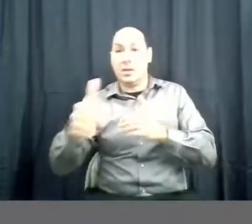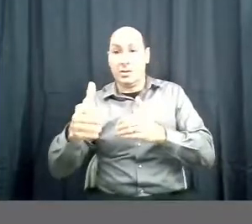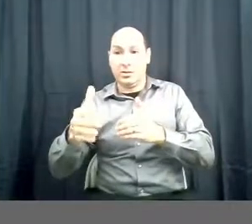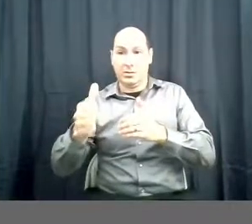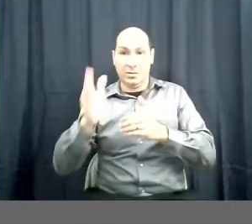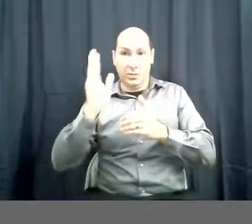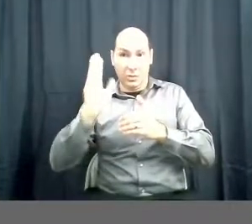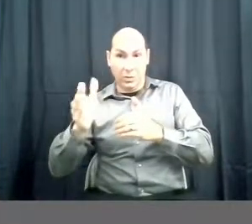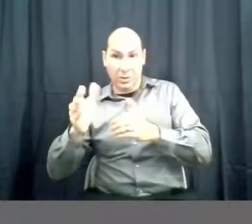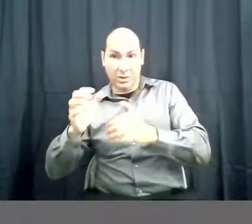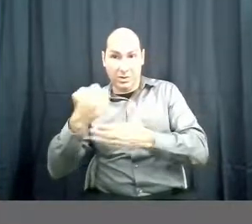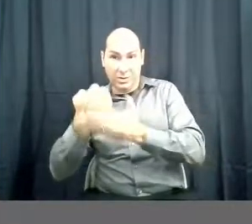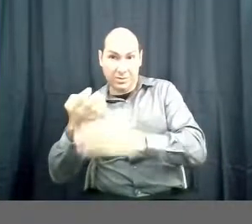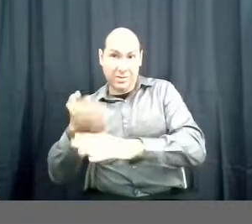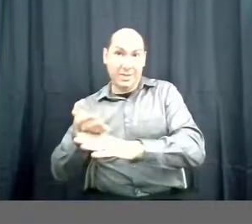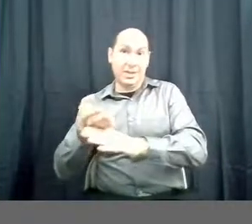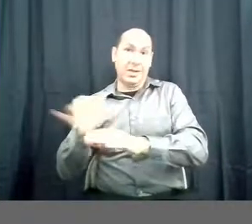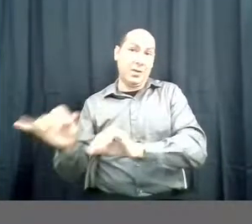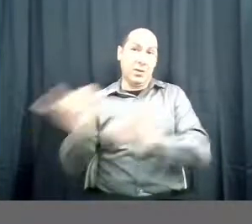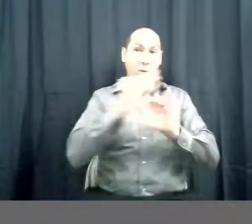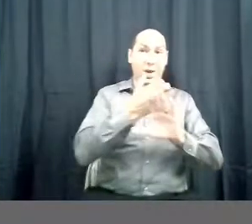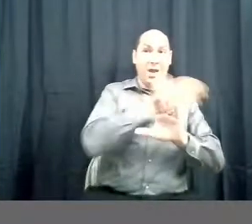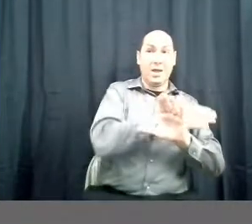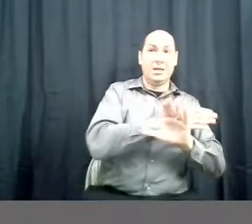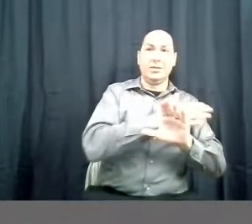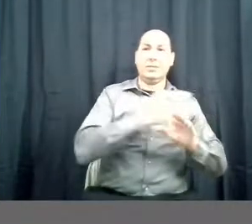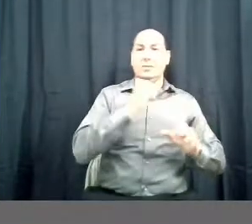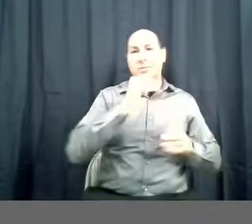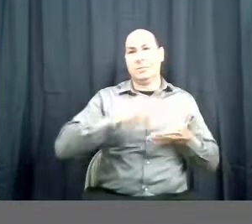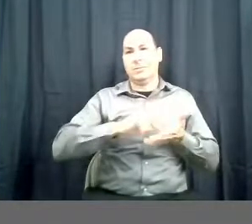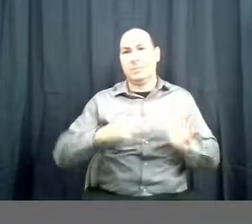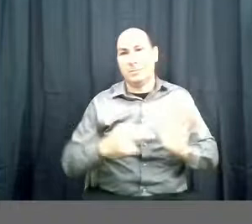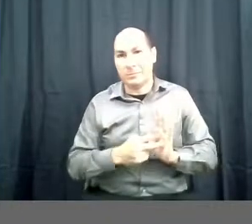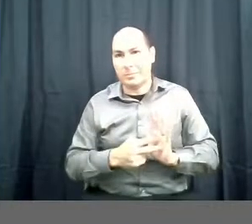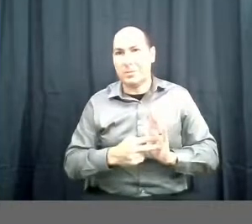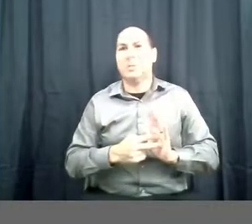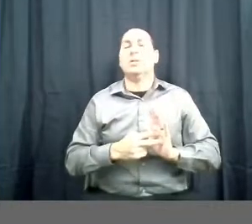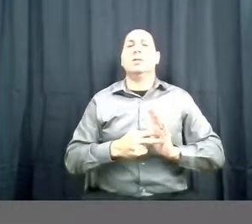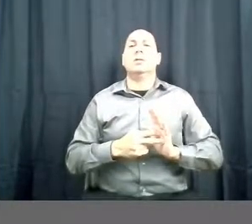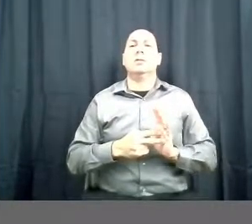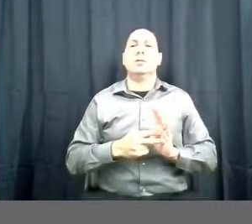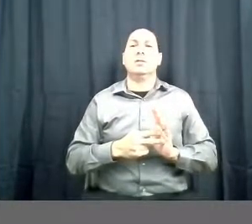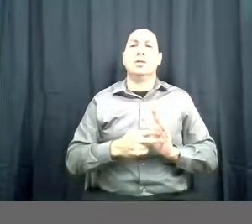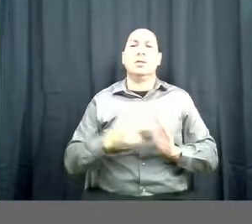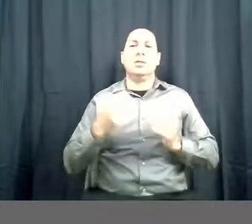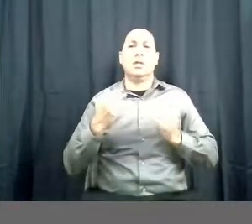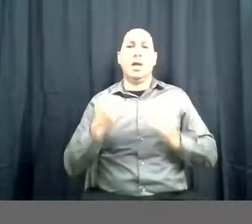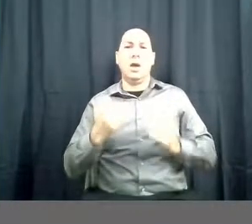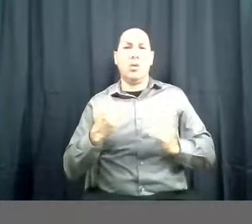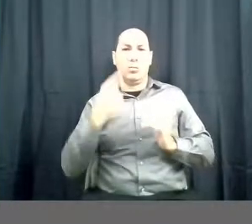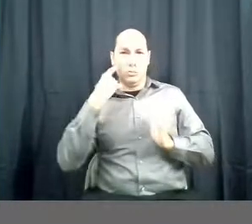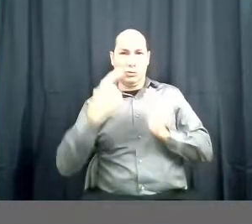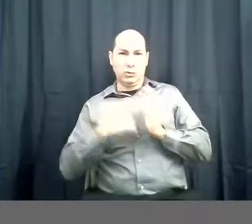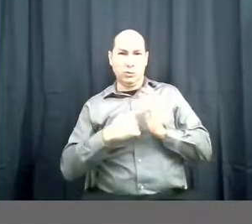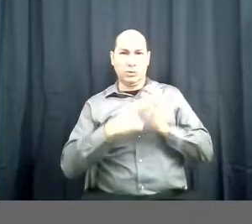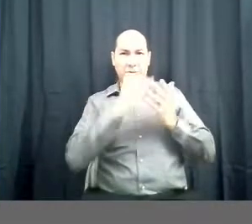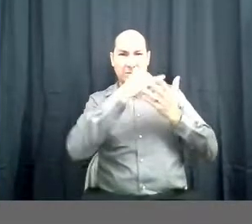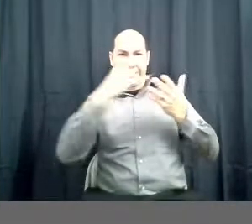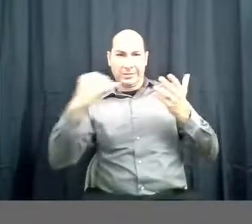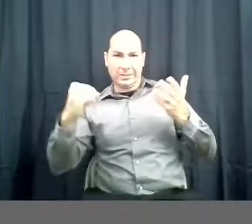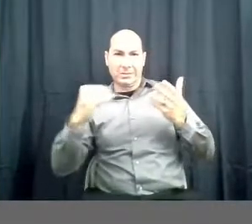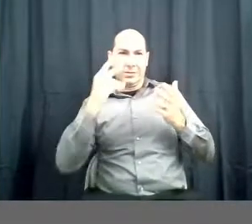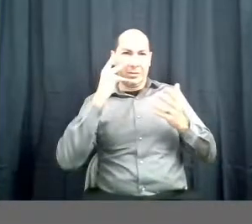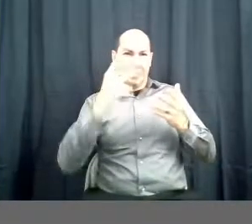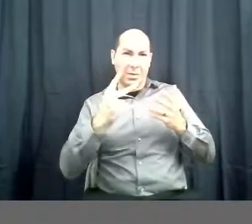mean, and again, that doesn't mean that the overperformance that you see on this chart in fiscal year 20, right, fiscal